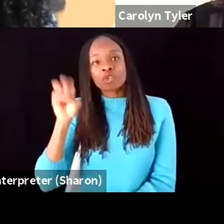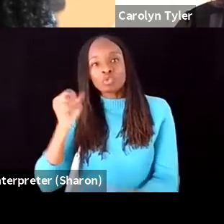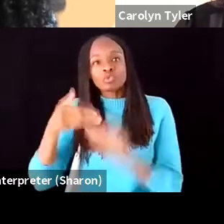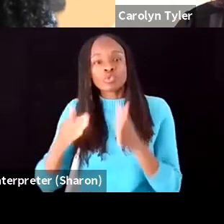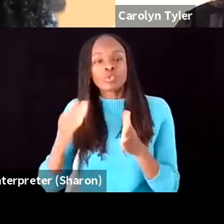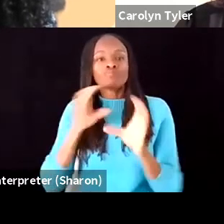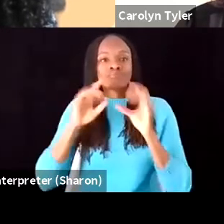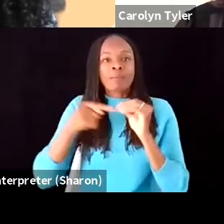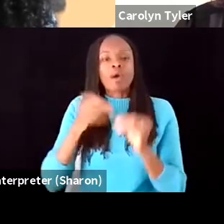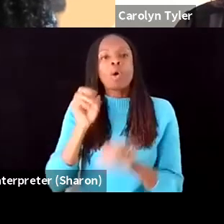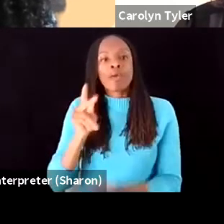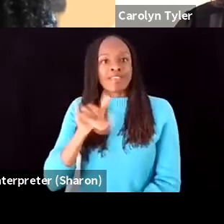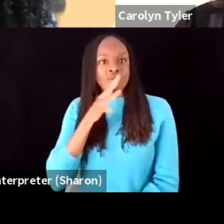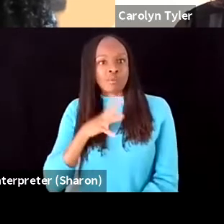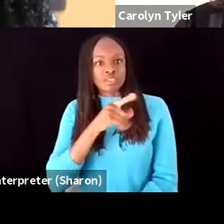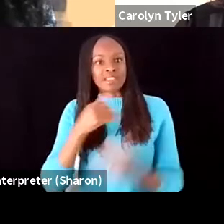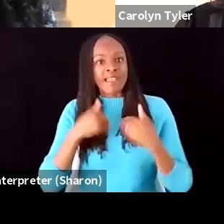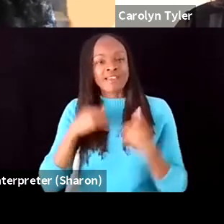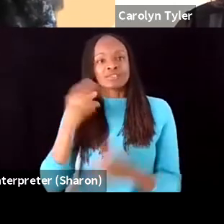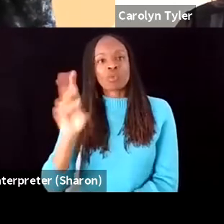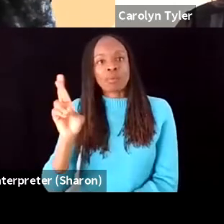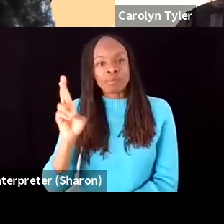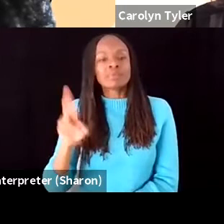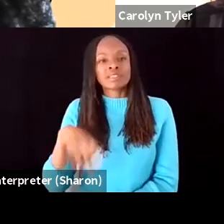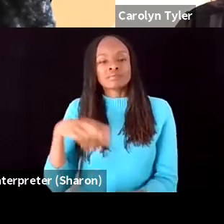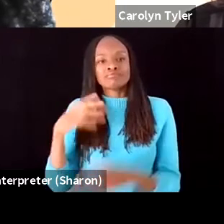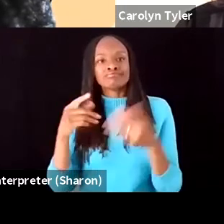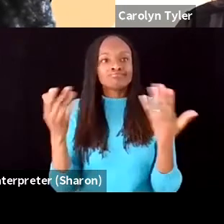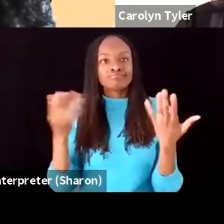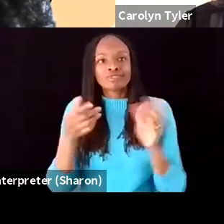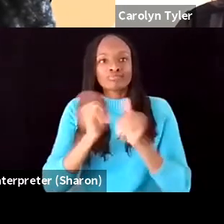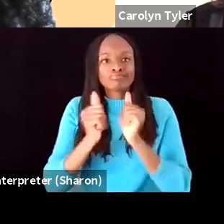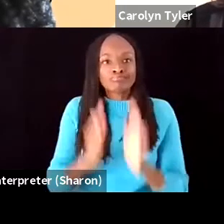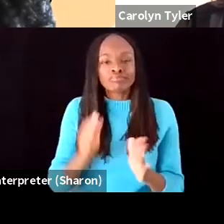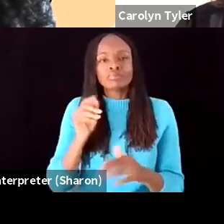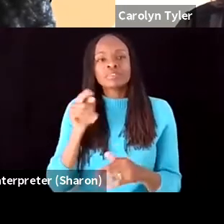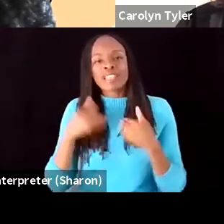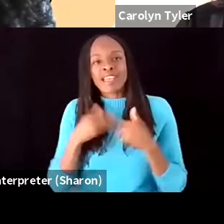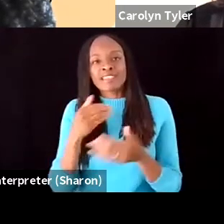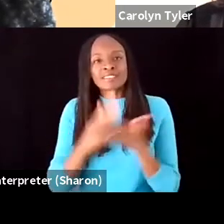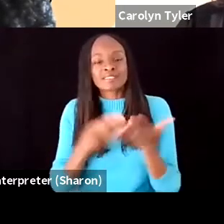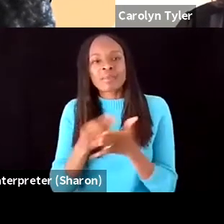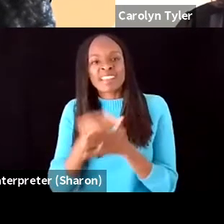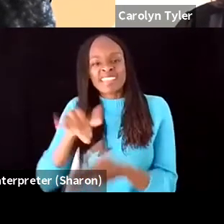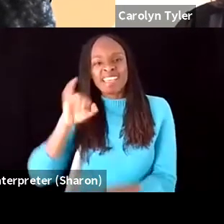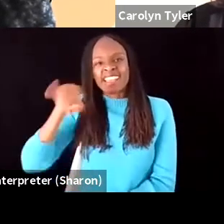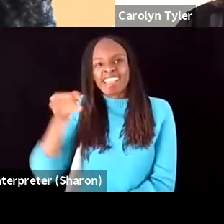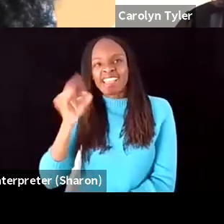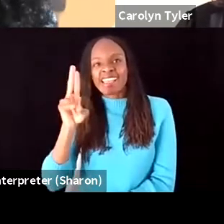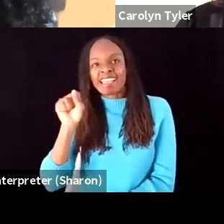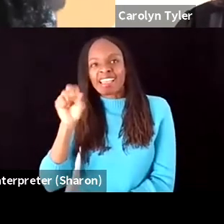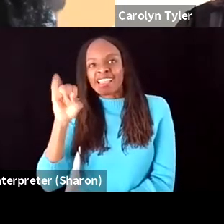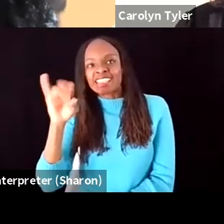okay, she's got this Republican opponent. He's got a little bit of money, but she's still got the establishment. This Jesse Smollett thing, this is holding her down. We